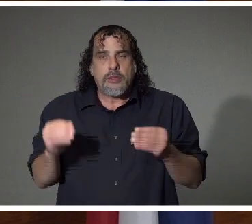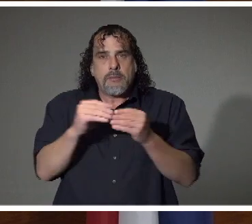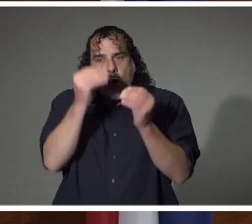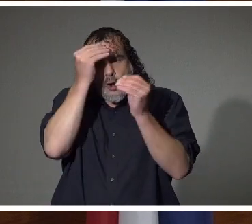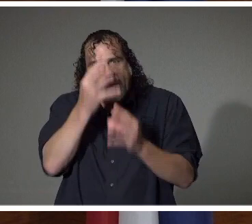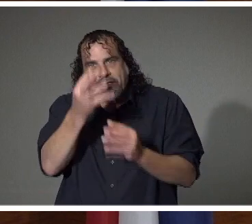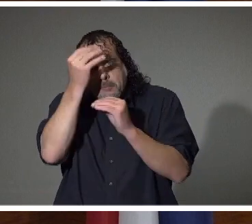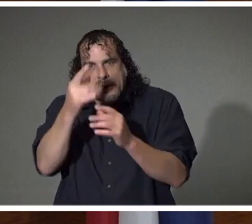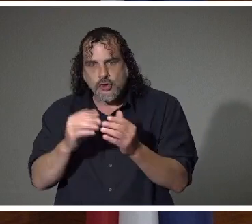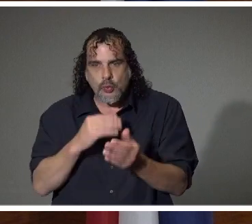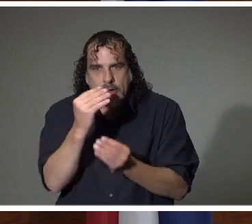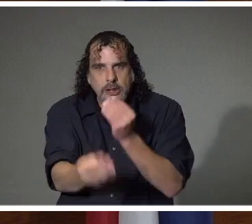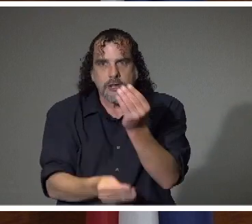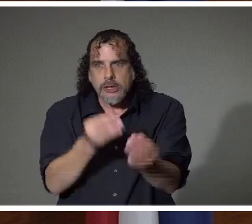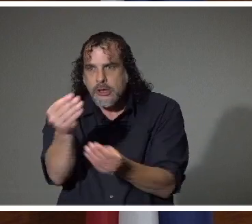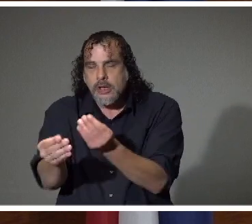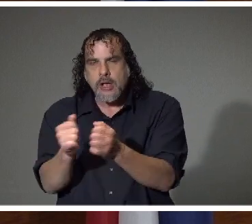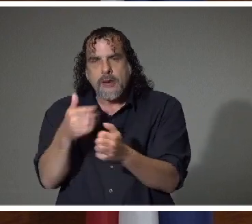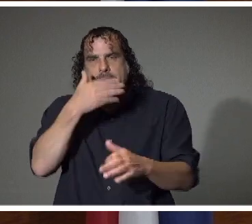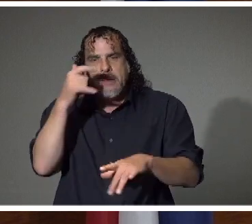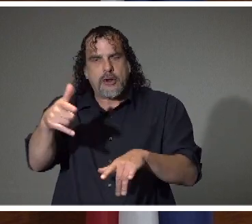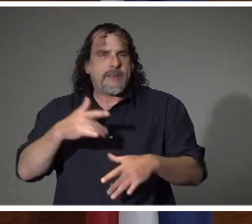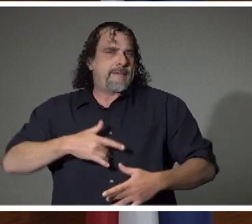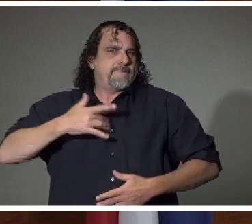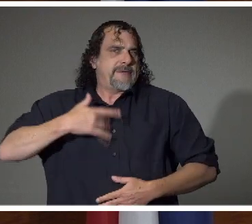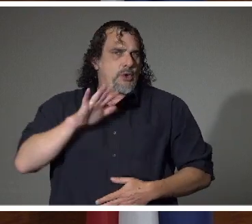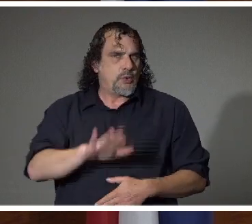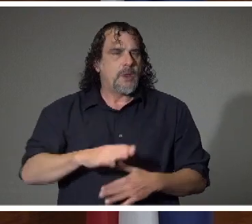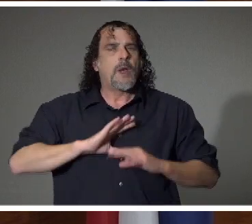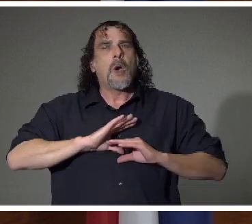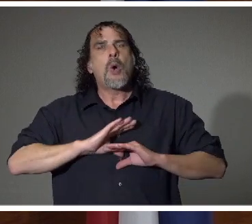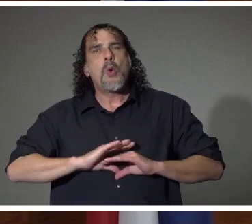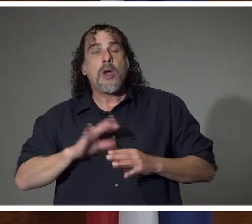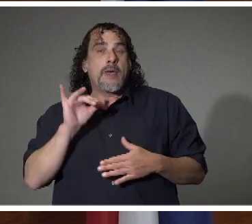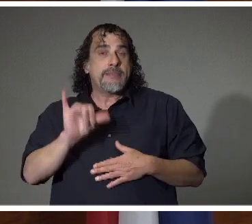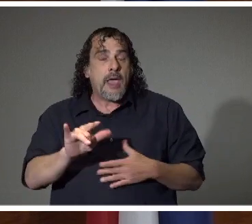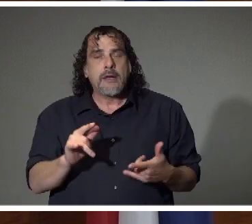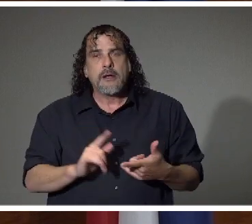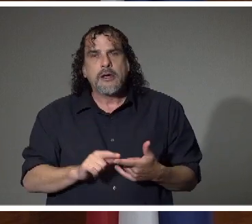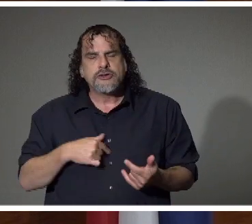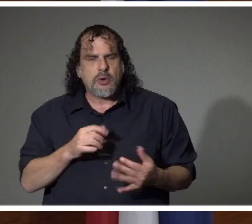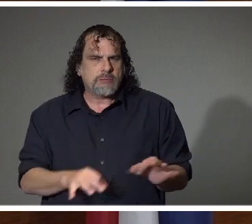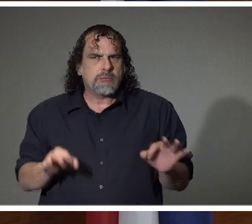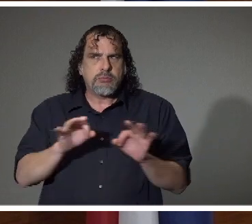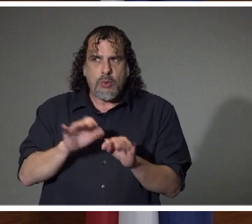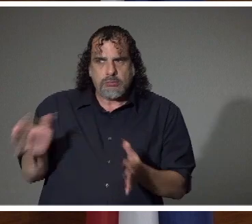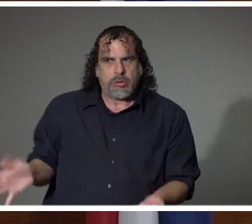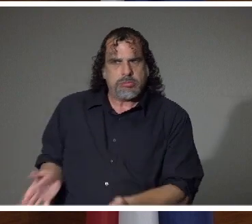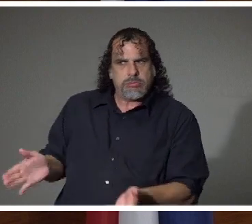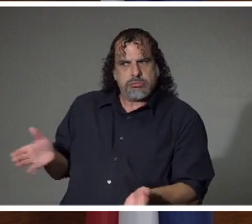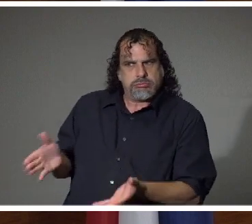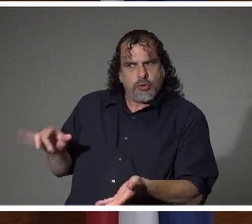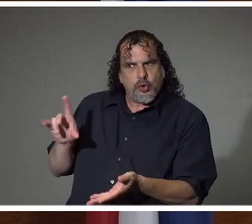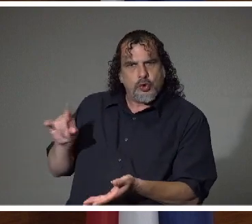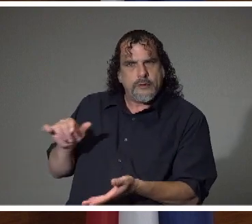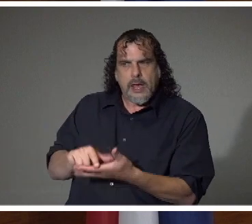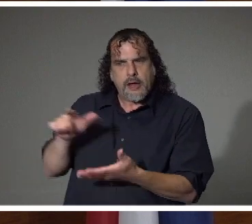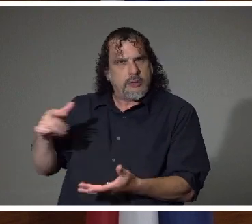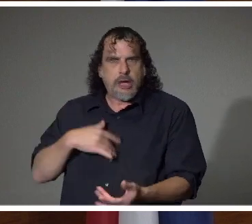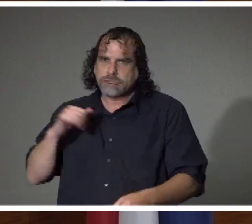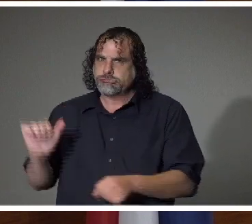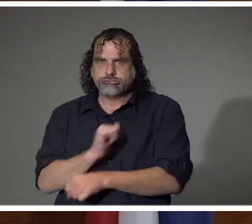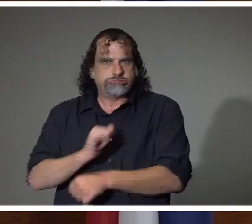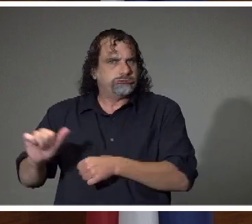more information that we can provide, the better. And so we've been working closely with the department to encourage them to do that, and they have been 100% on